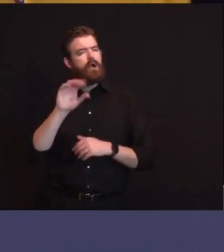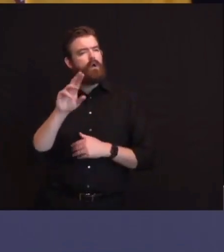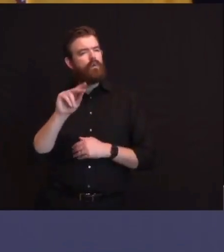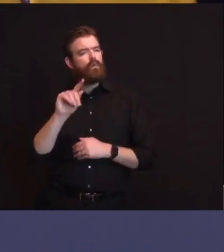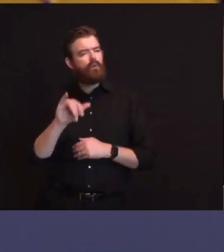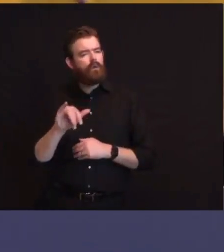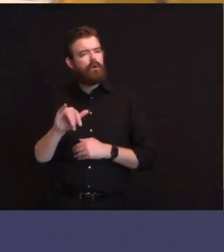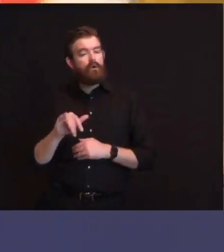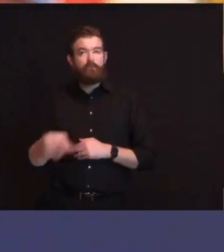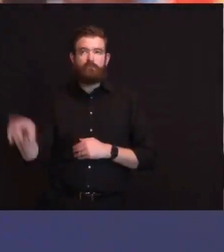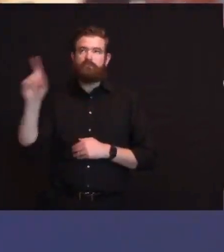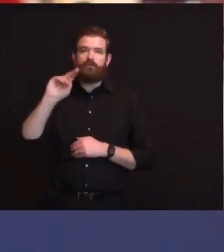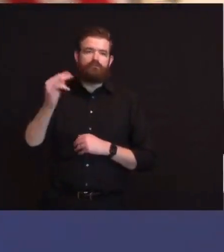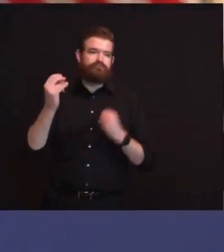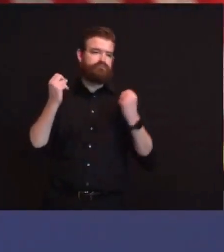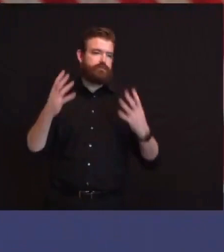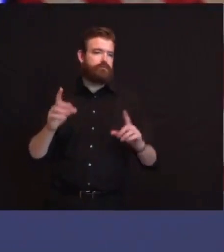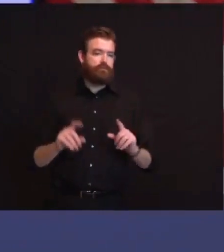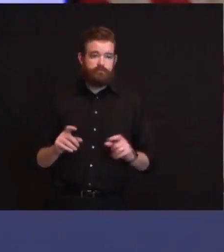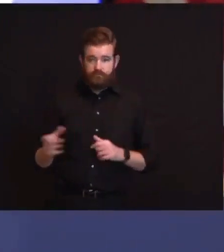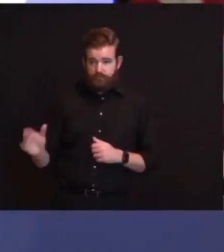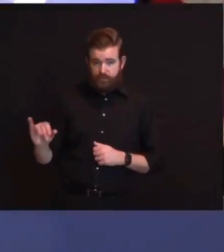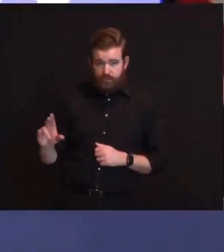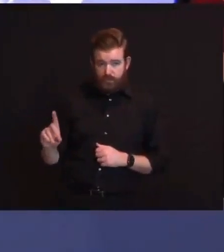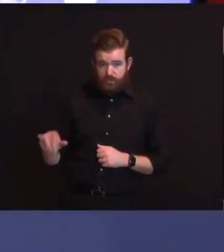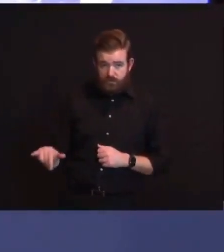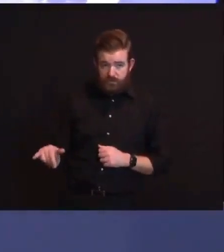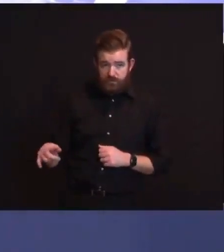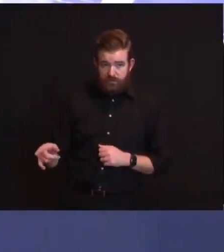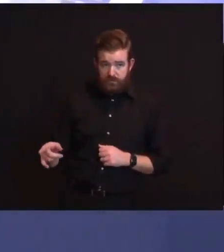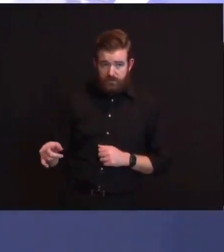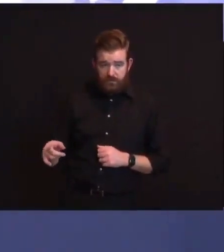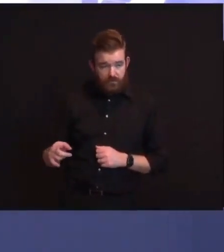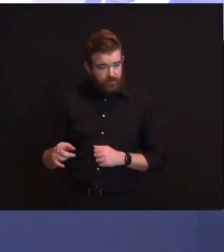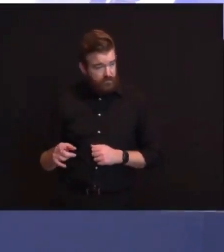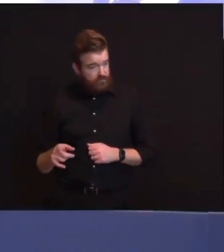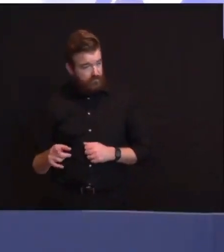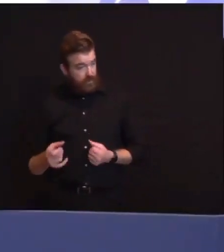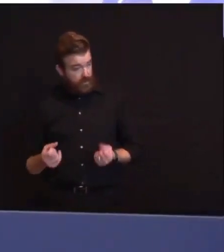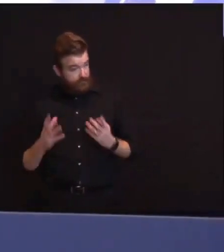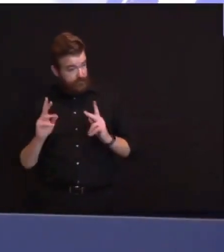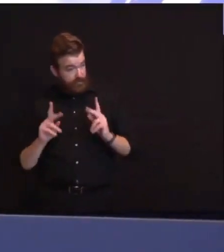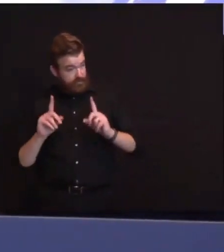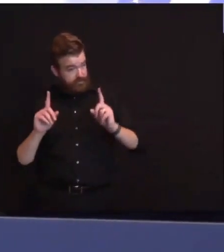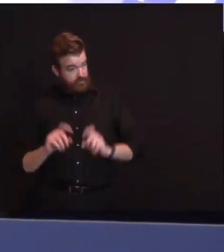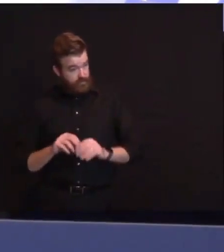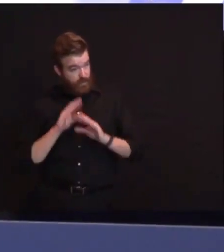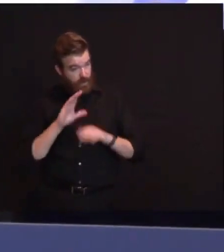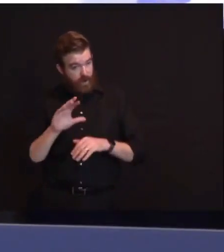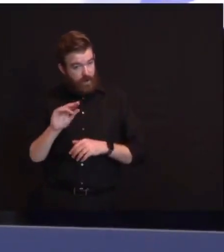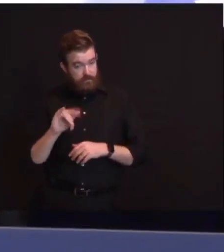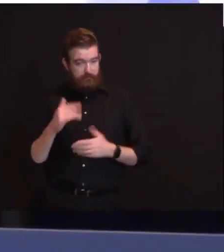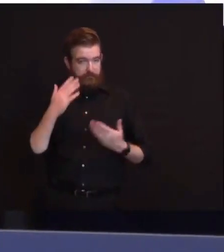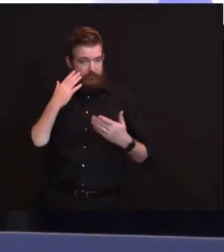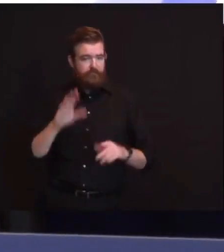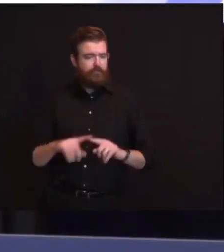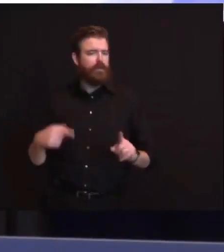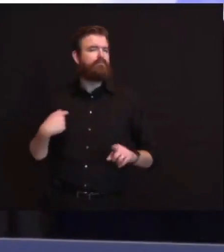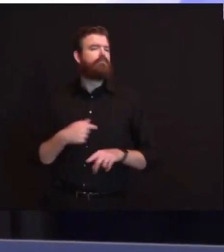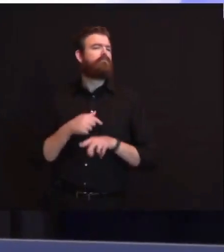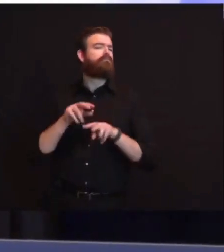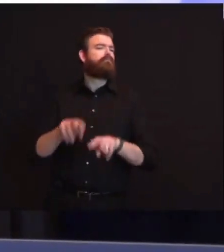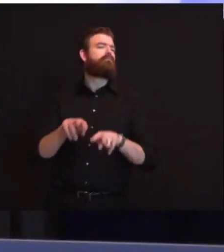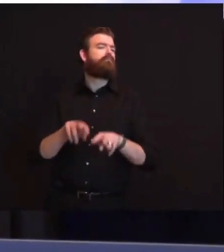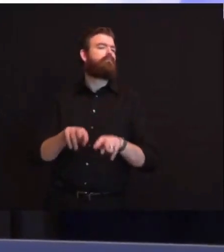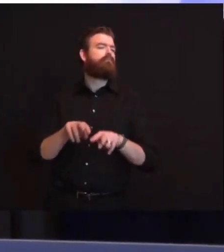that? Yeah, I don't have the actual number. I can get that for you because we monitor that every day. We have about 4 or 5 sites right